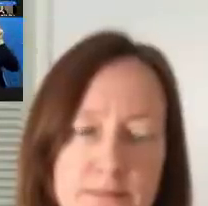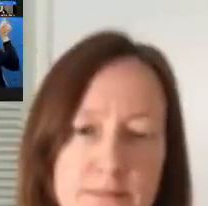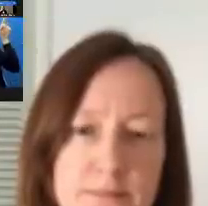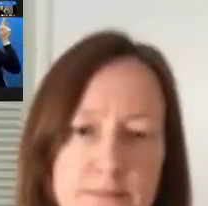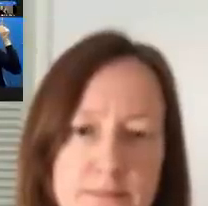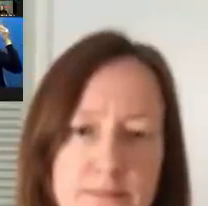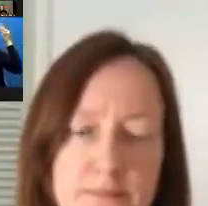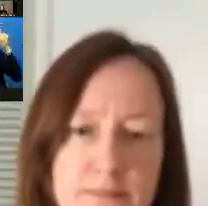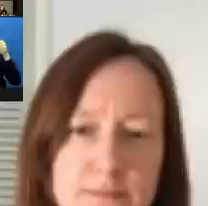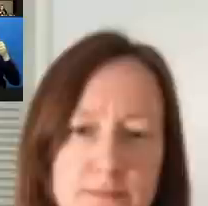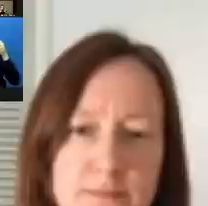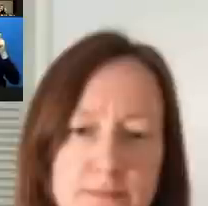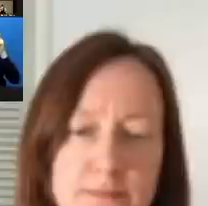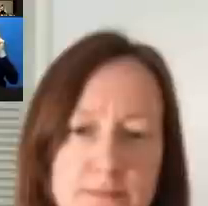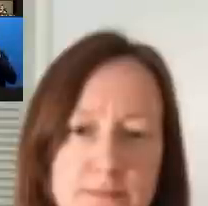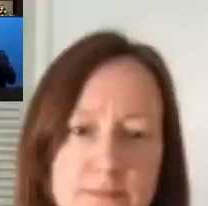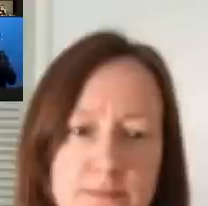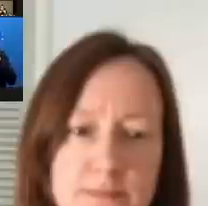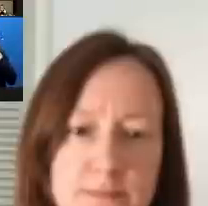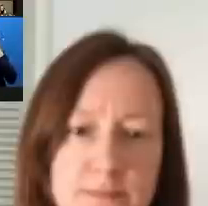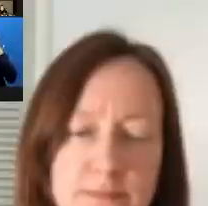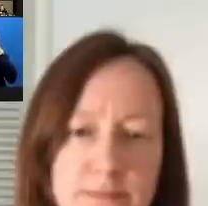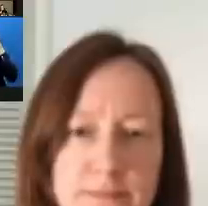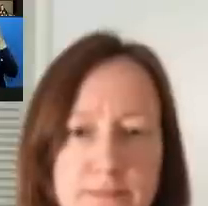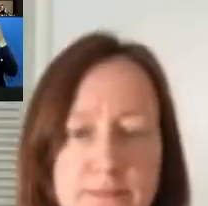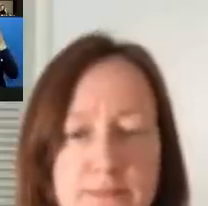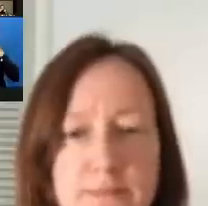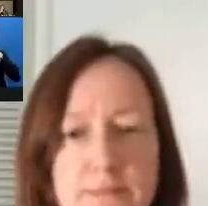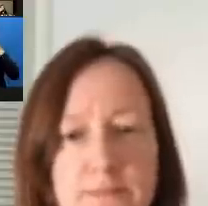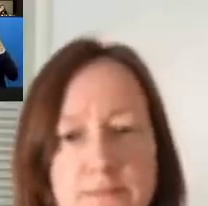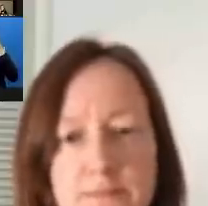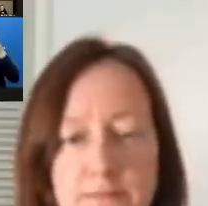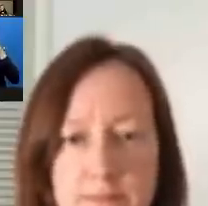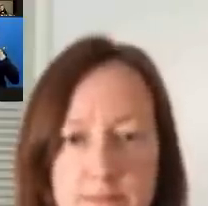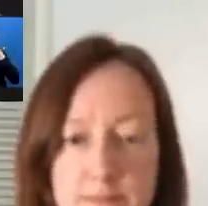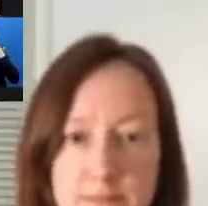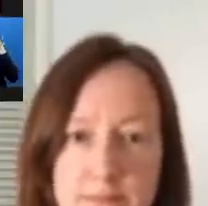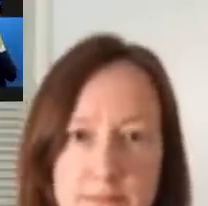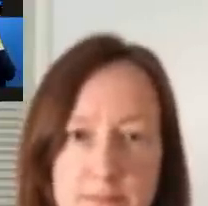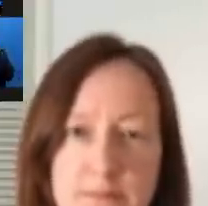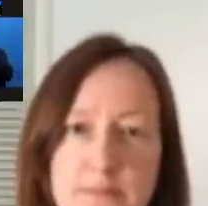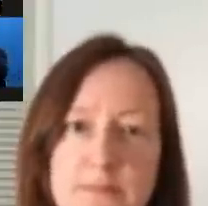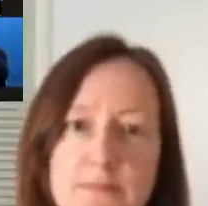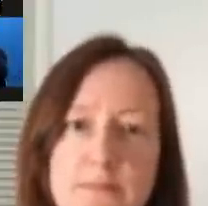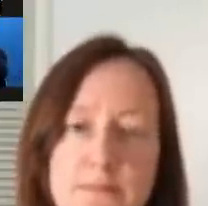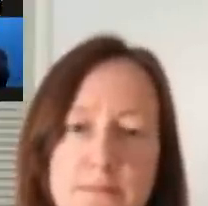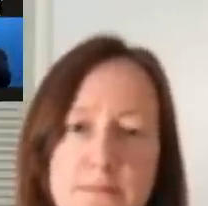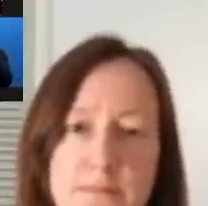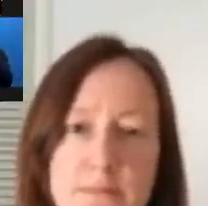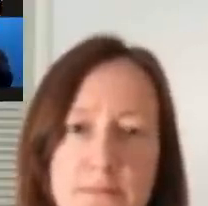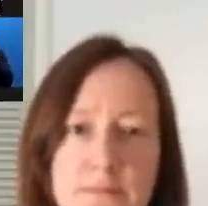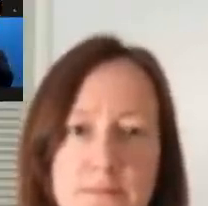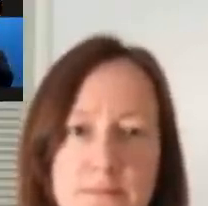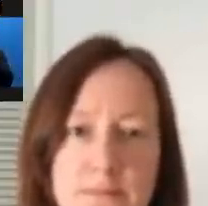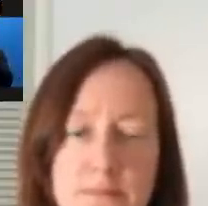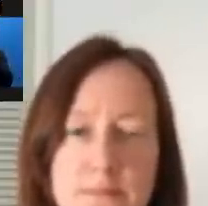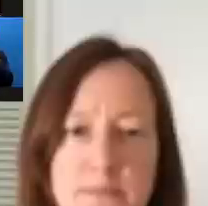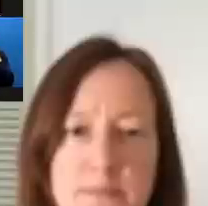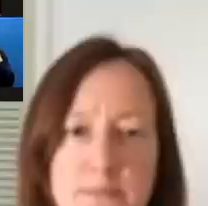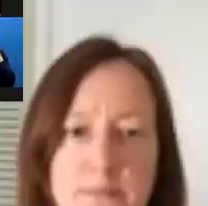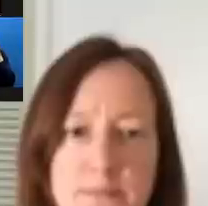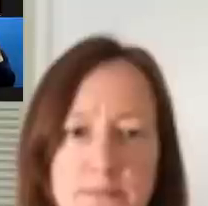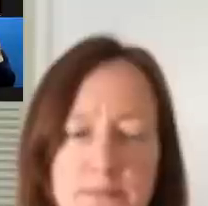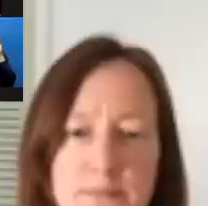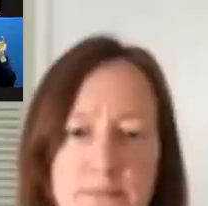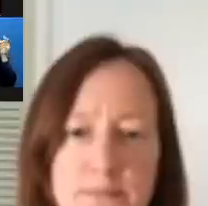we can do in the interim to mitigate these things. And if going outside for lunch makes sense, but there's a lot of different factors